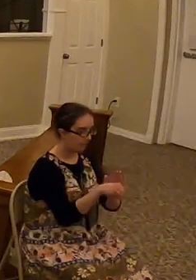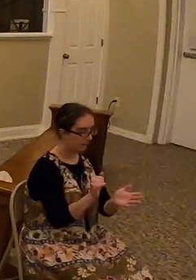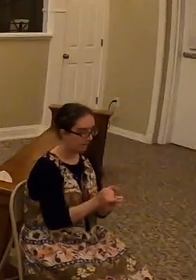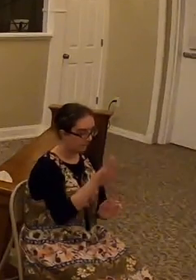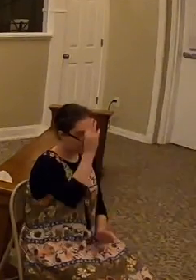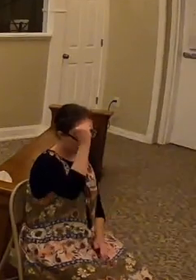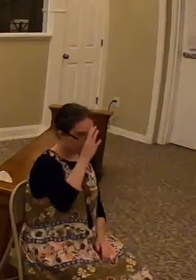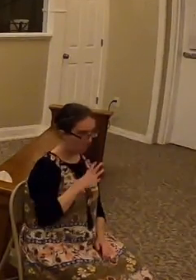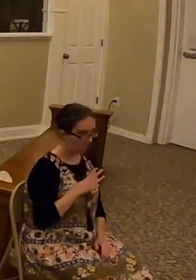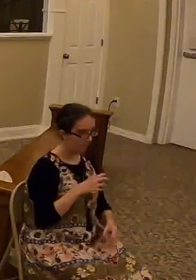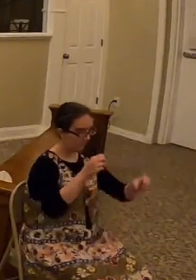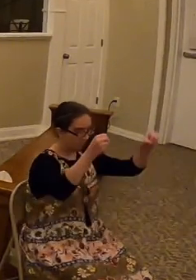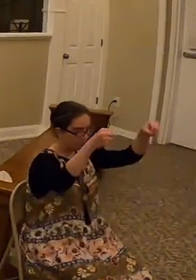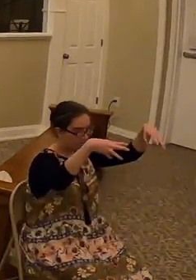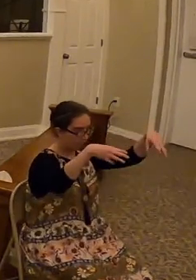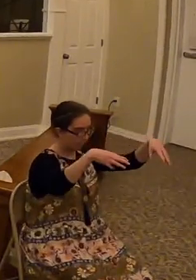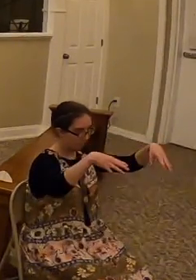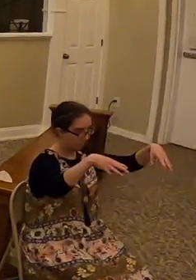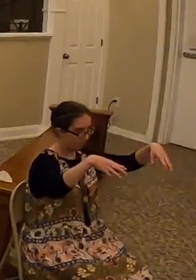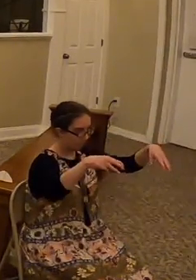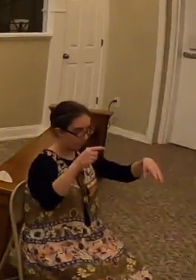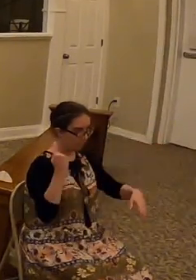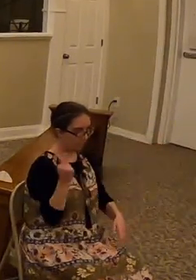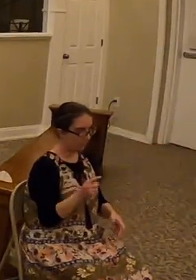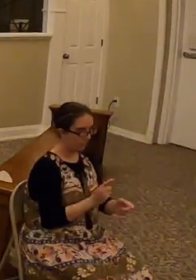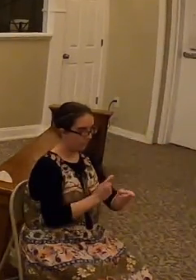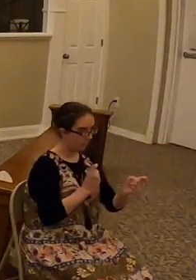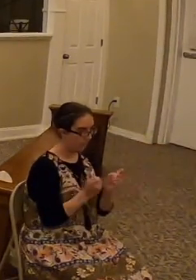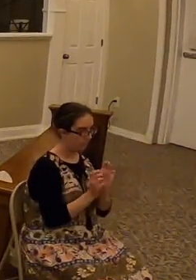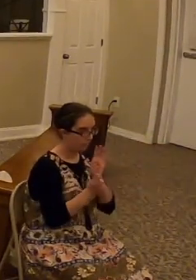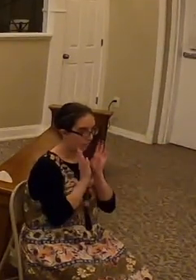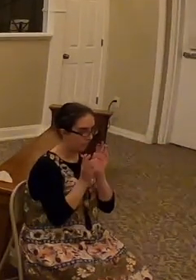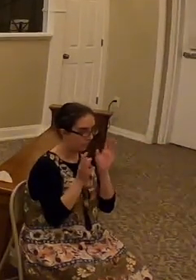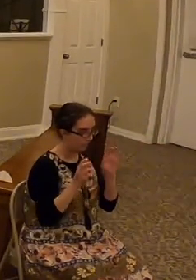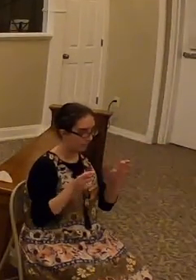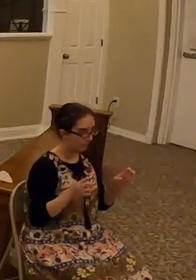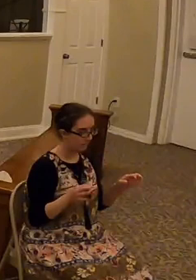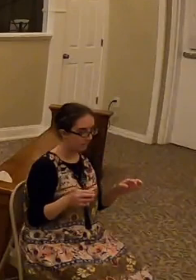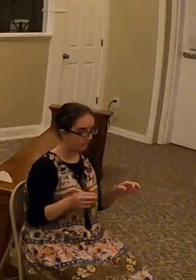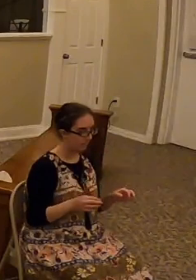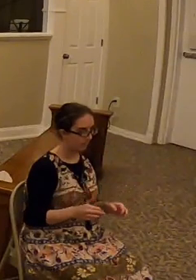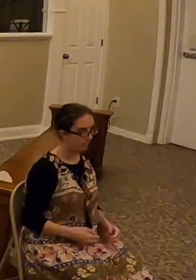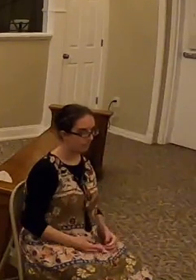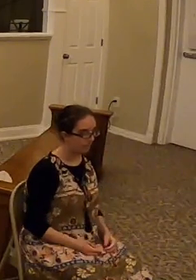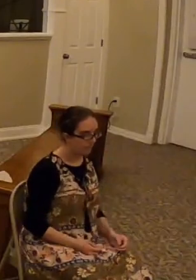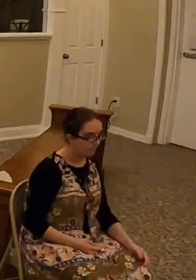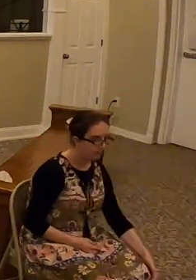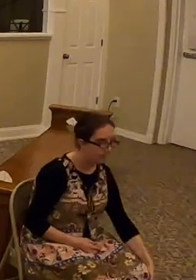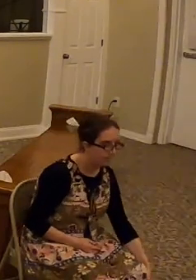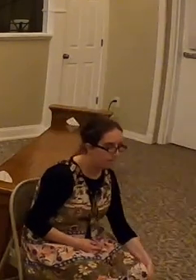that man released himself and began to speak with other tongues as the Spirit gave the utterance.